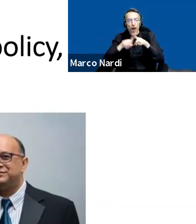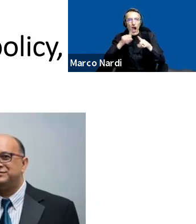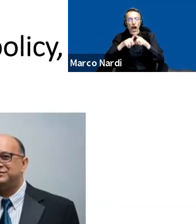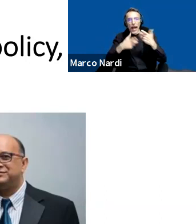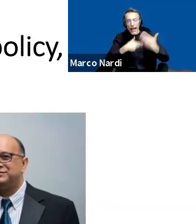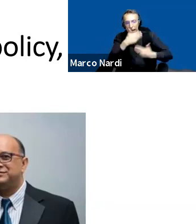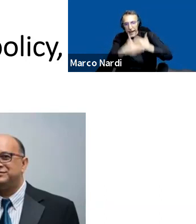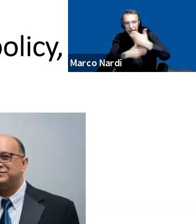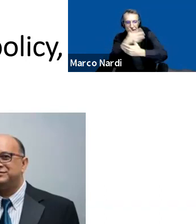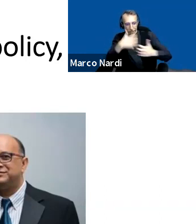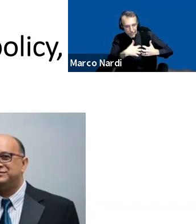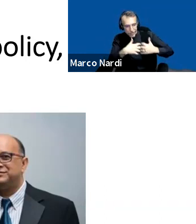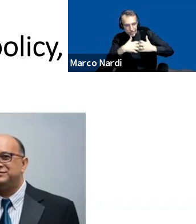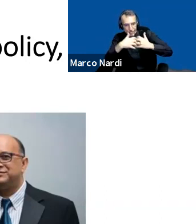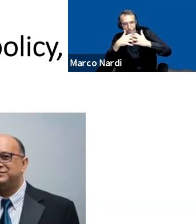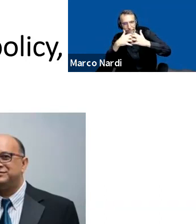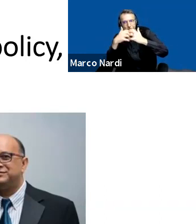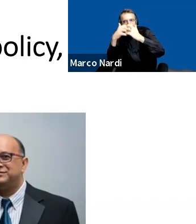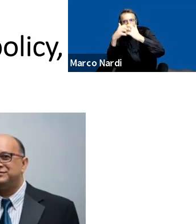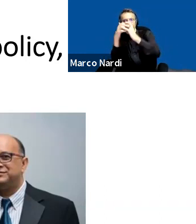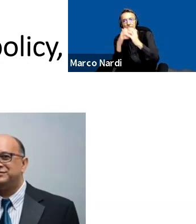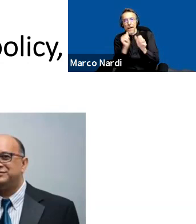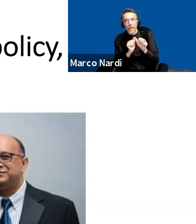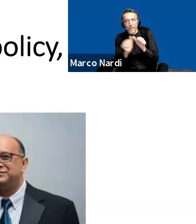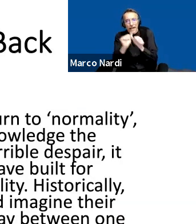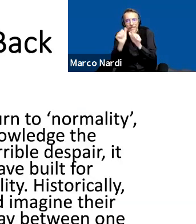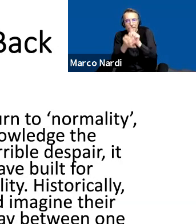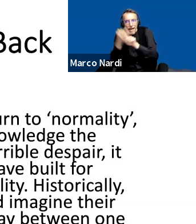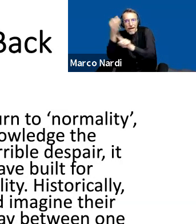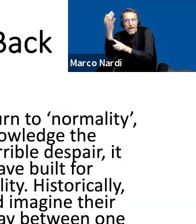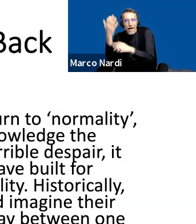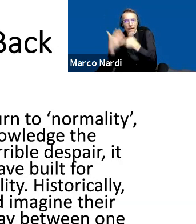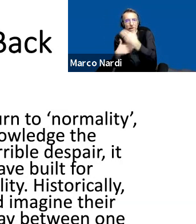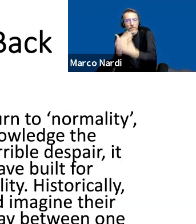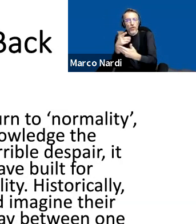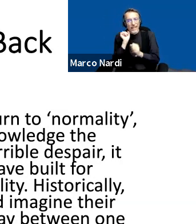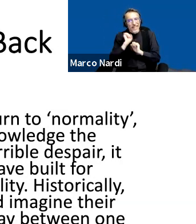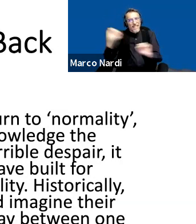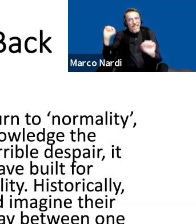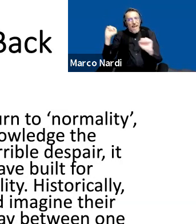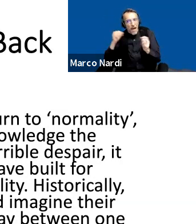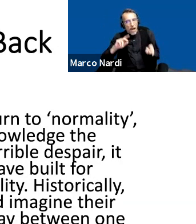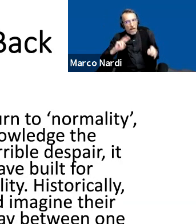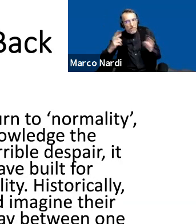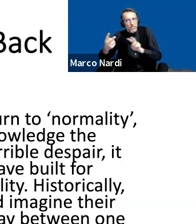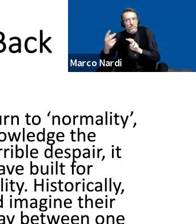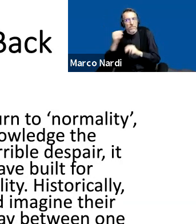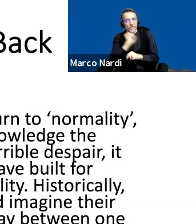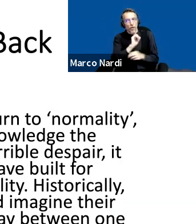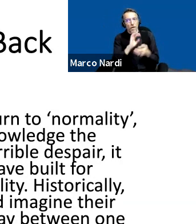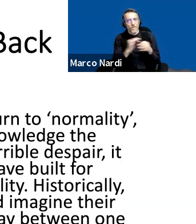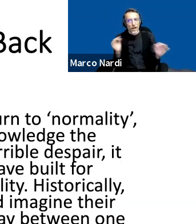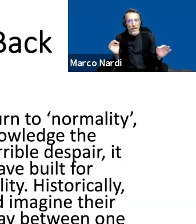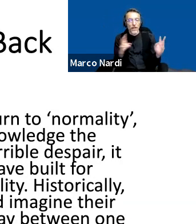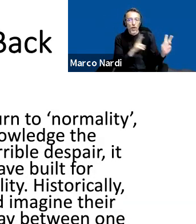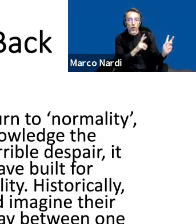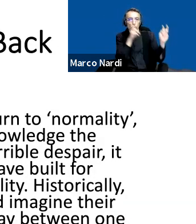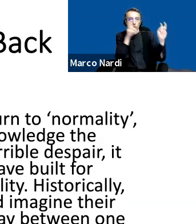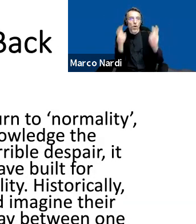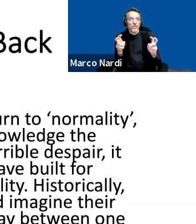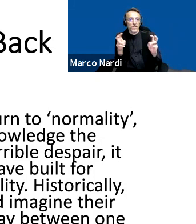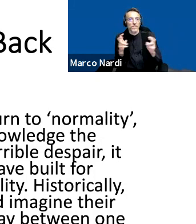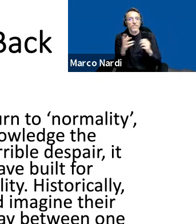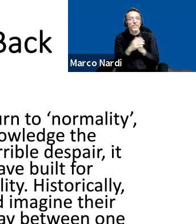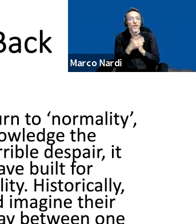in better in terms of their own interpretation of that phrase. So I just wanted to finish with a quote from Arundhati Roy,